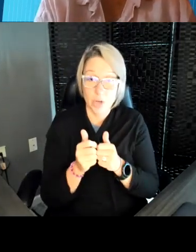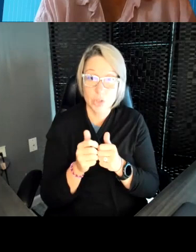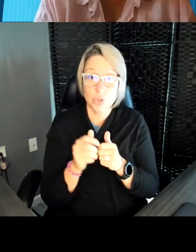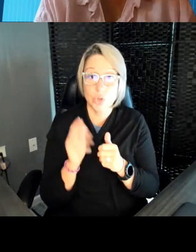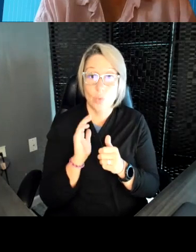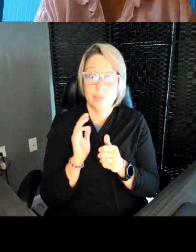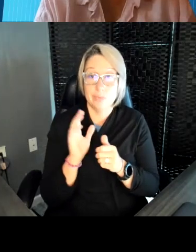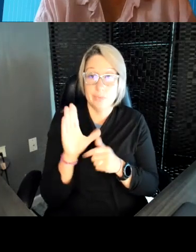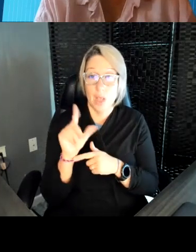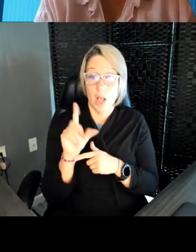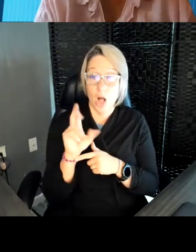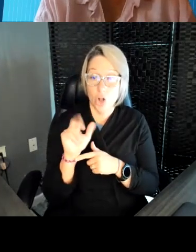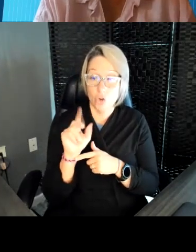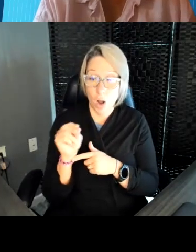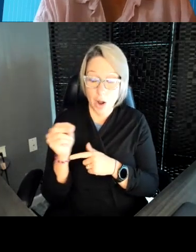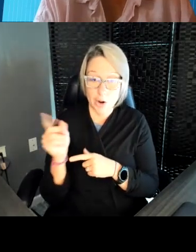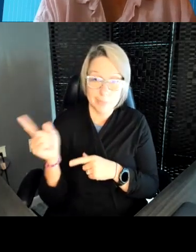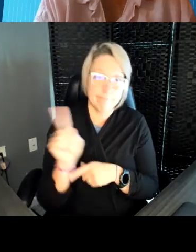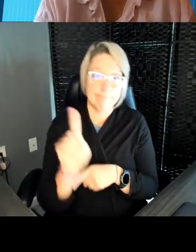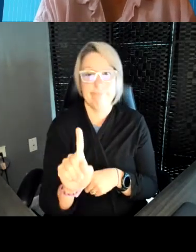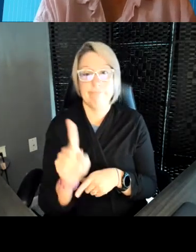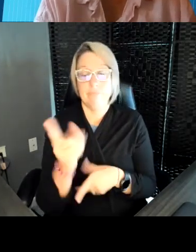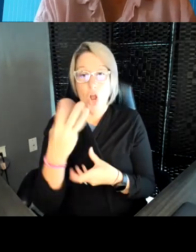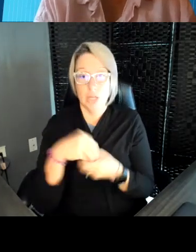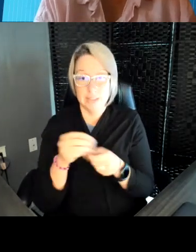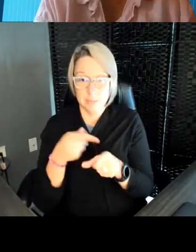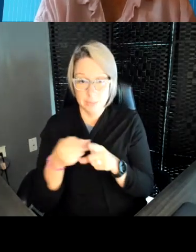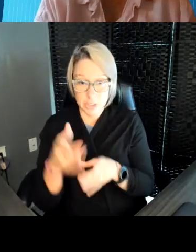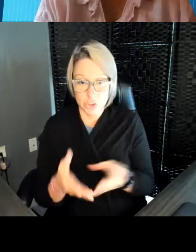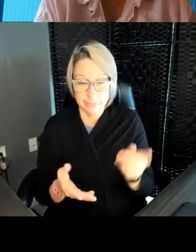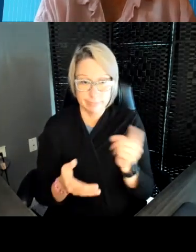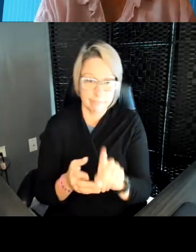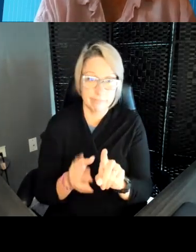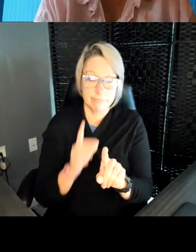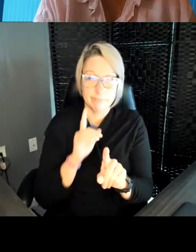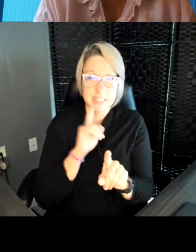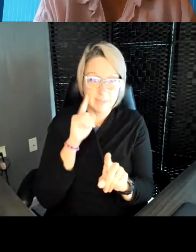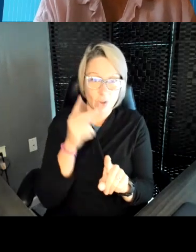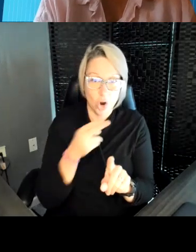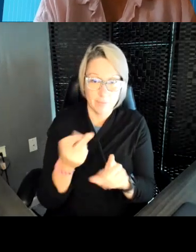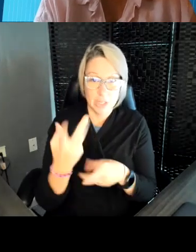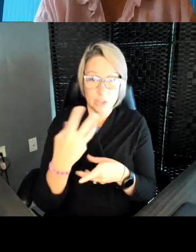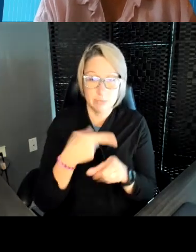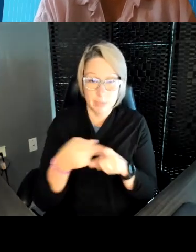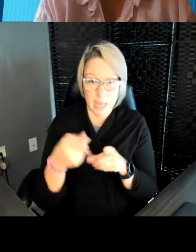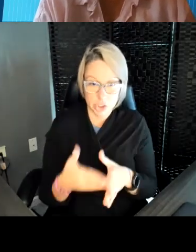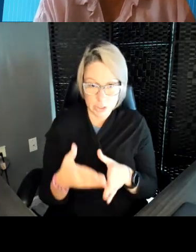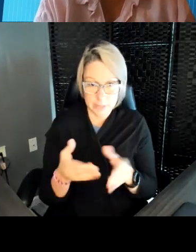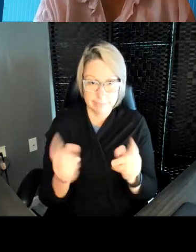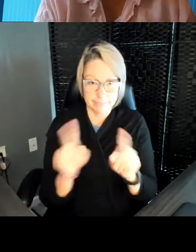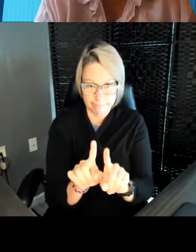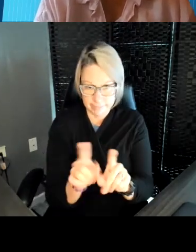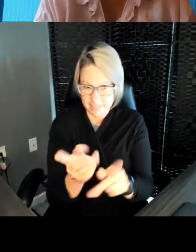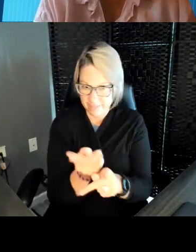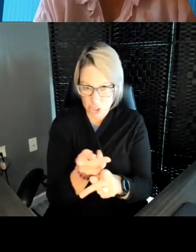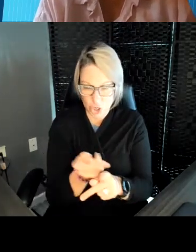together our autism specialists and our deaf, hard of hearing specialists to work together to tease it out and figure it out.